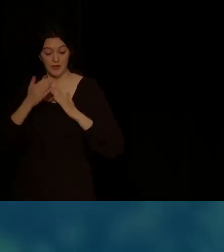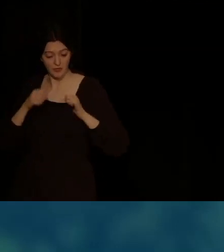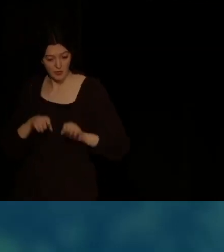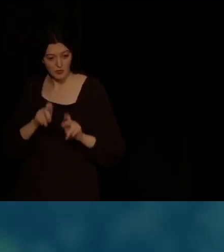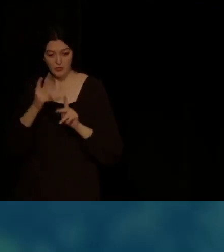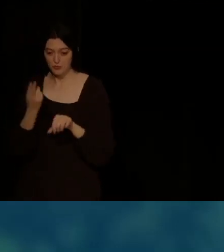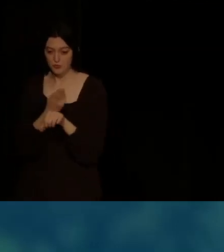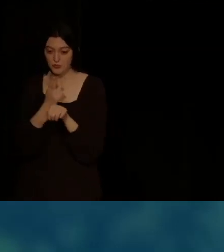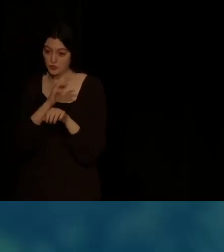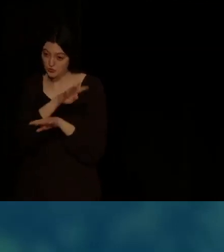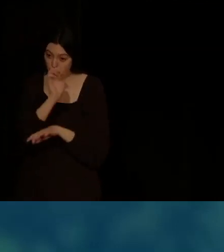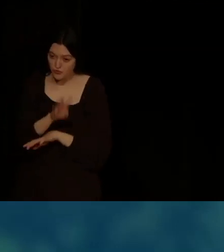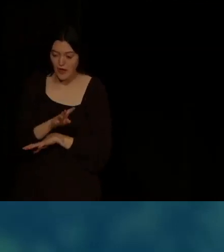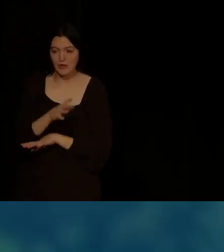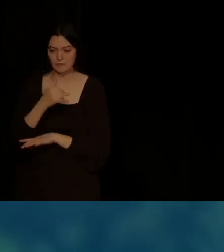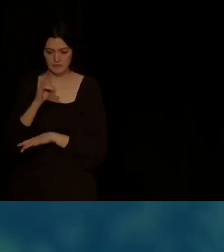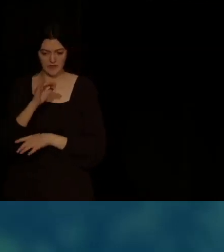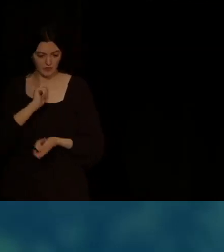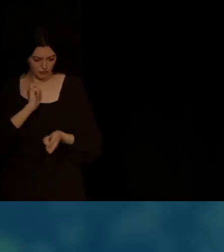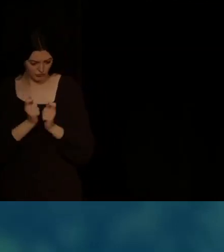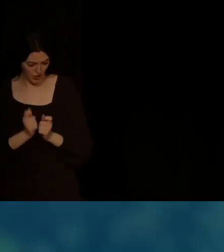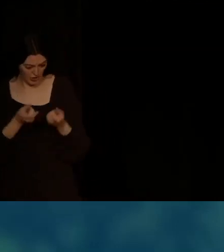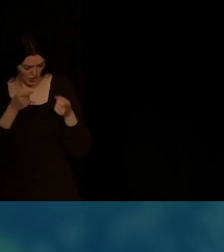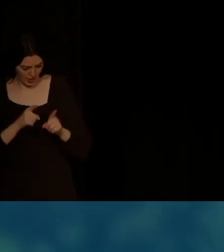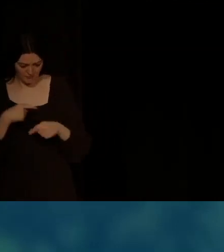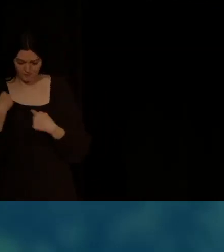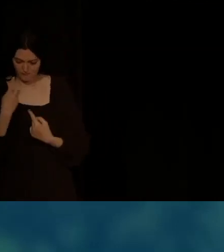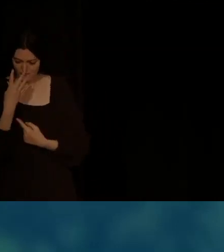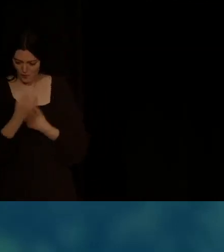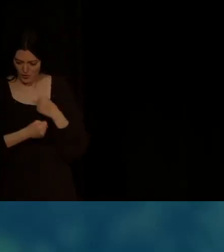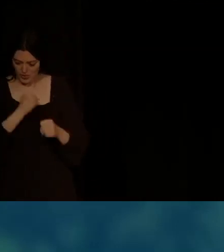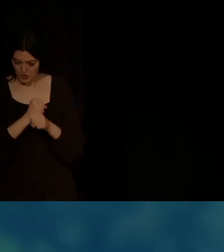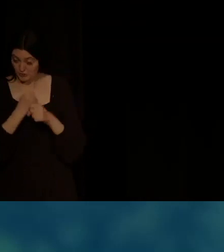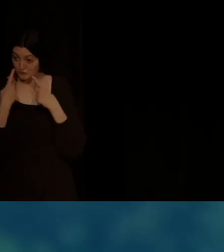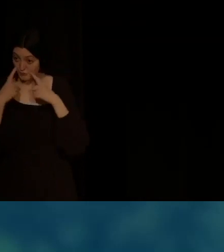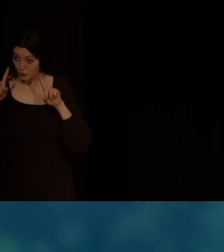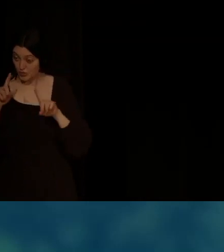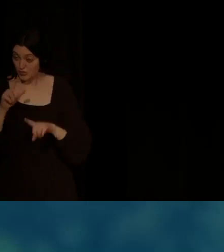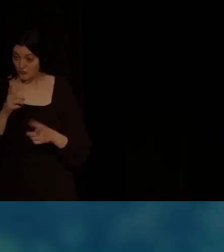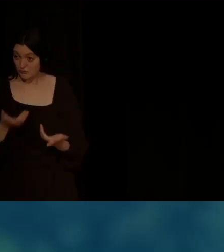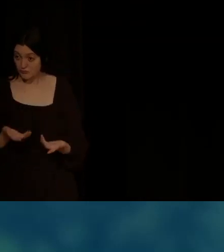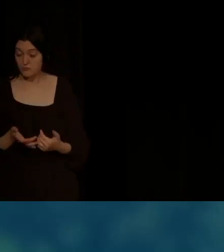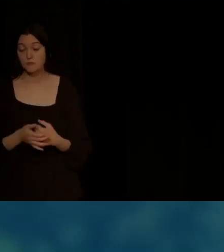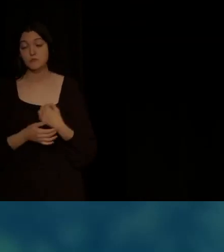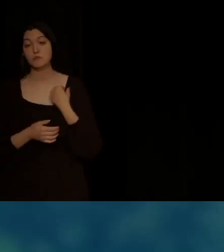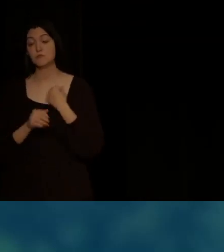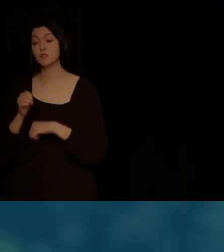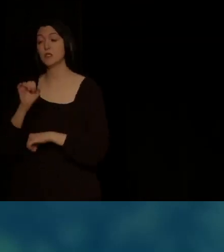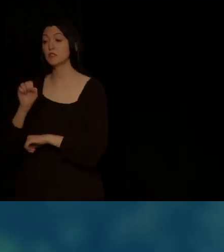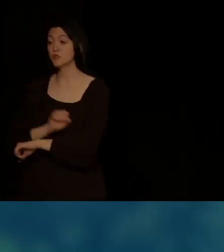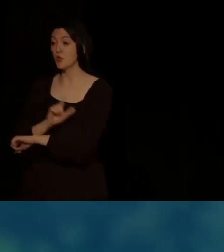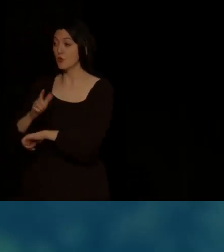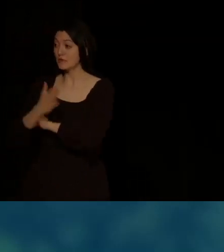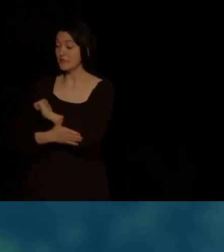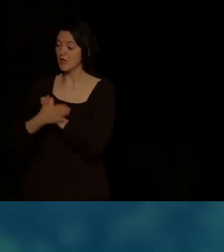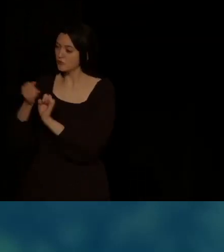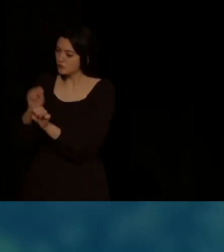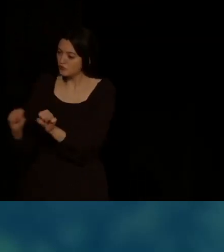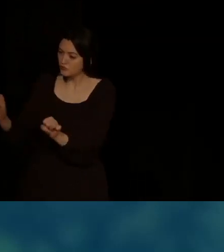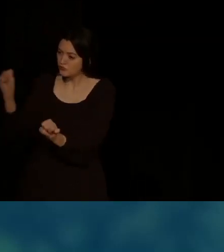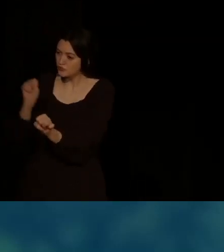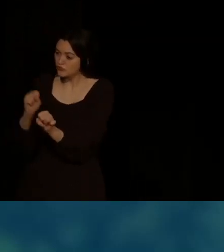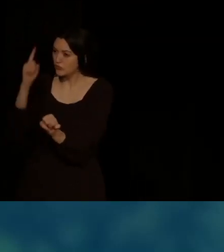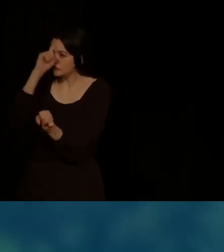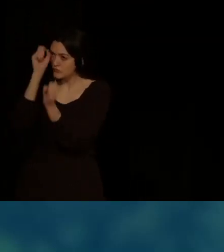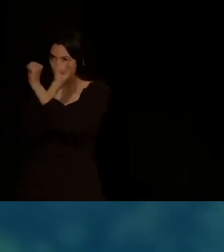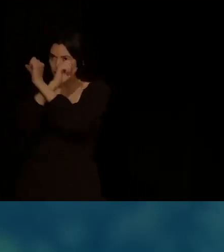survey to tell us if the reforms we've made in the last 4 years are working. St. Louis County has worked diligently to